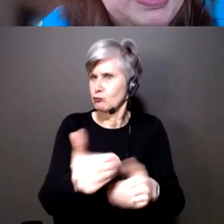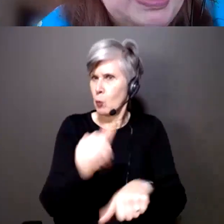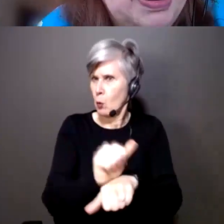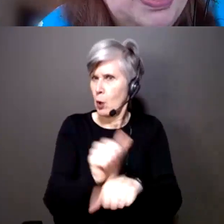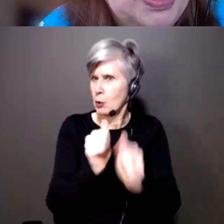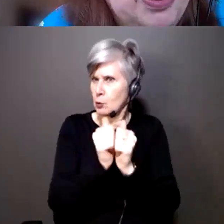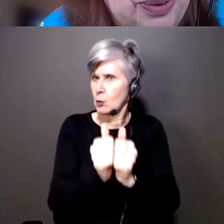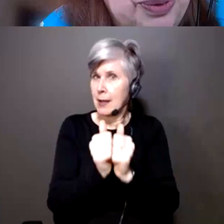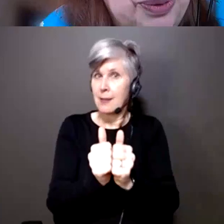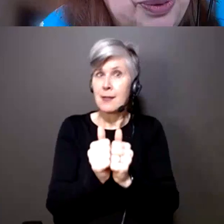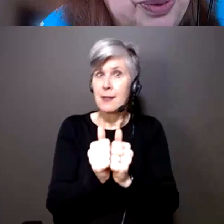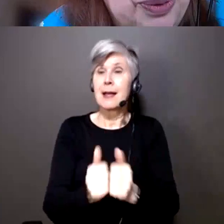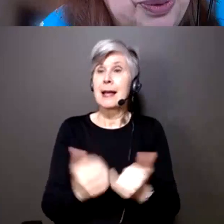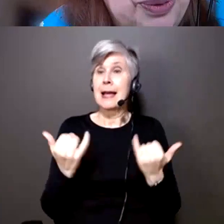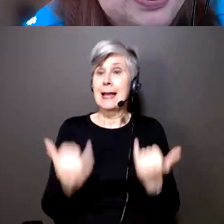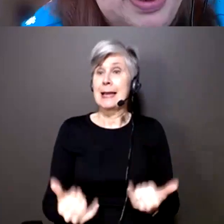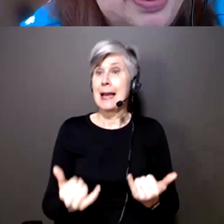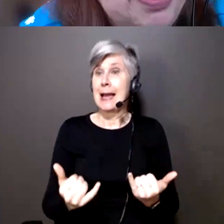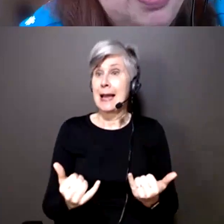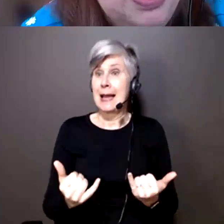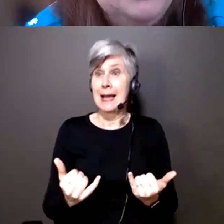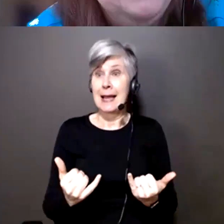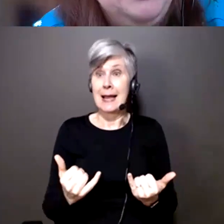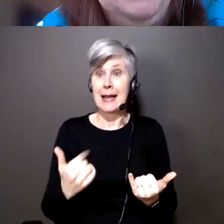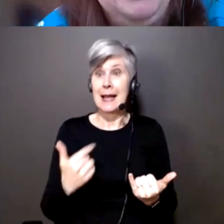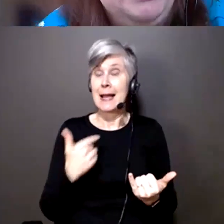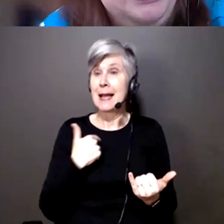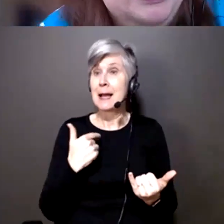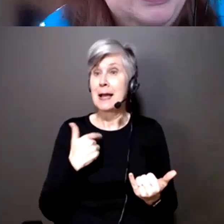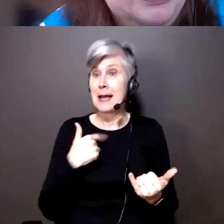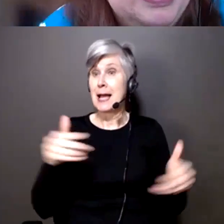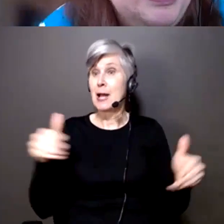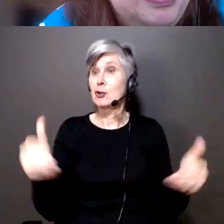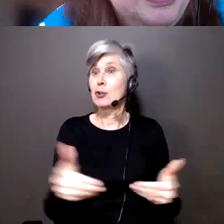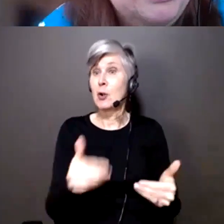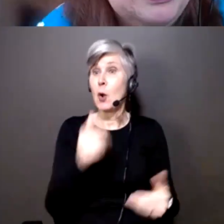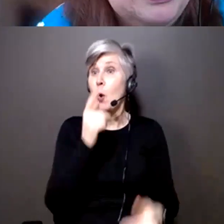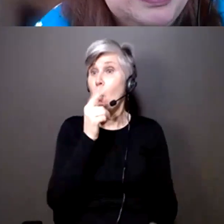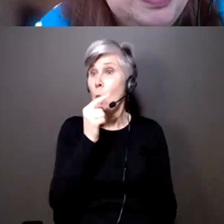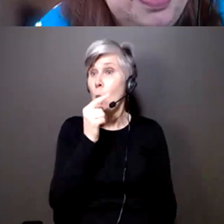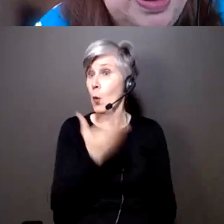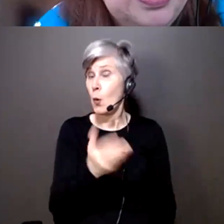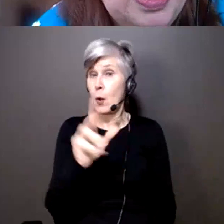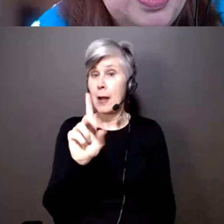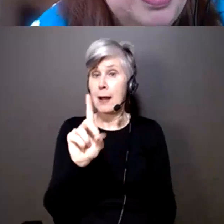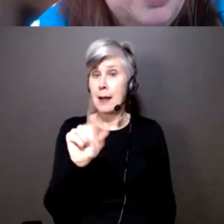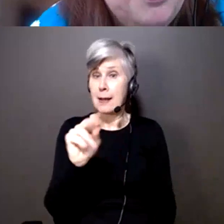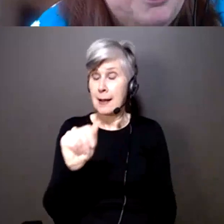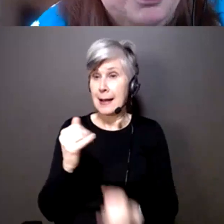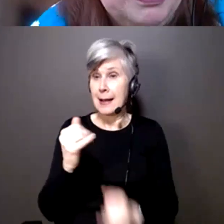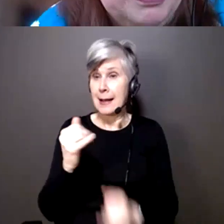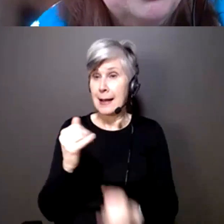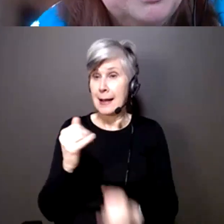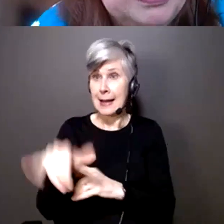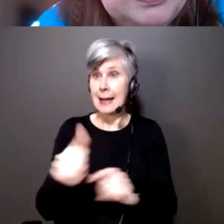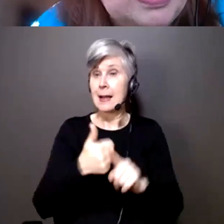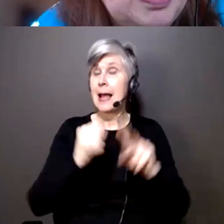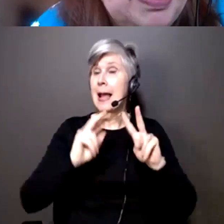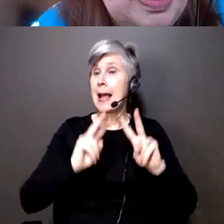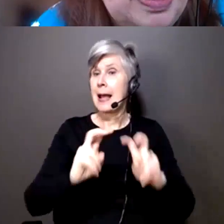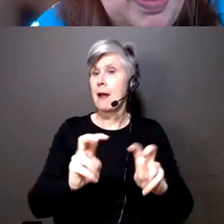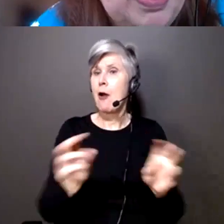our participants to who you are in real life. So Dana Kenny is an analyst with the Office of Public